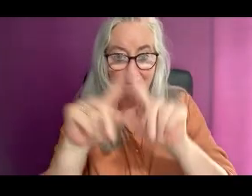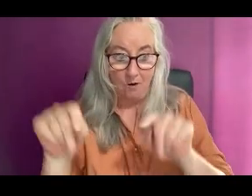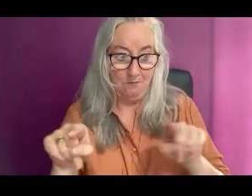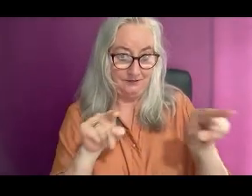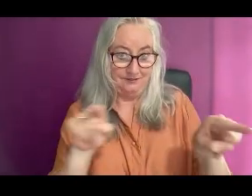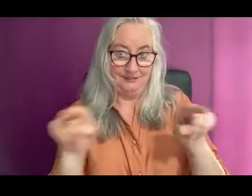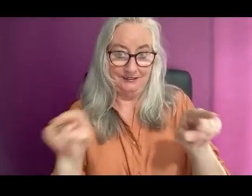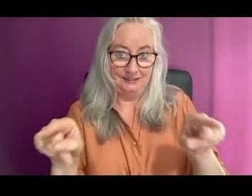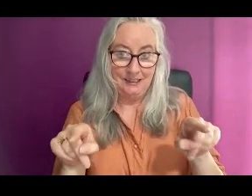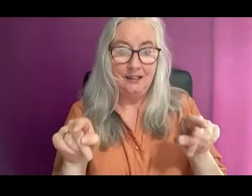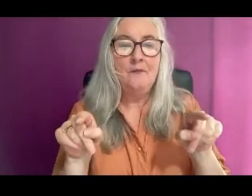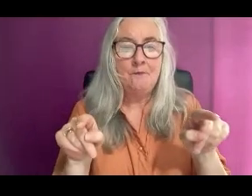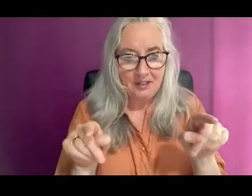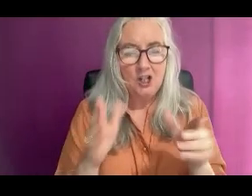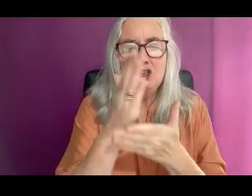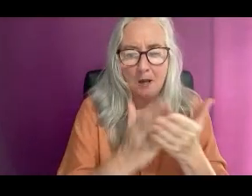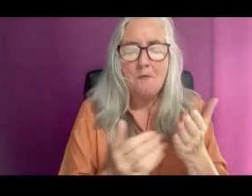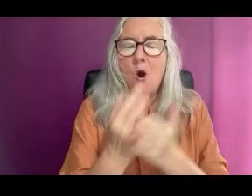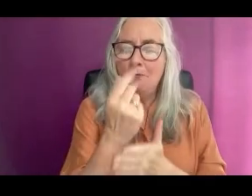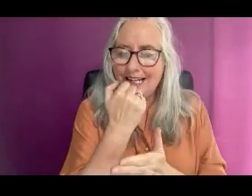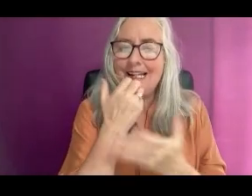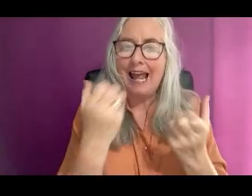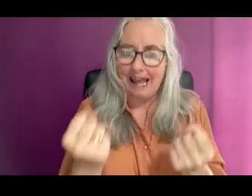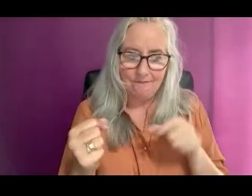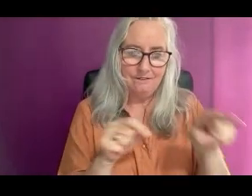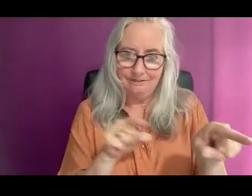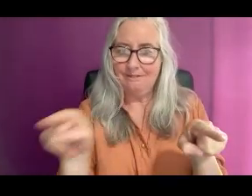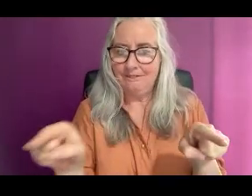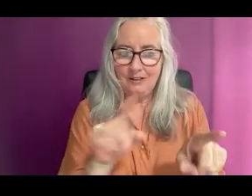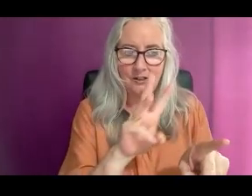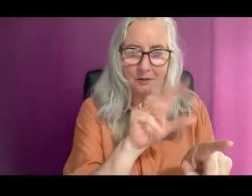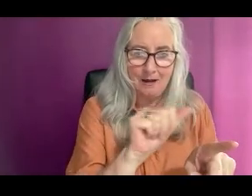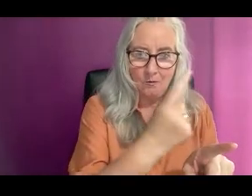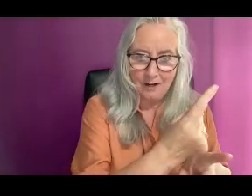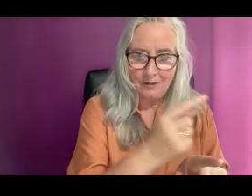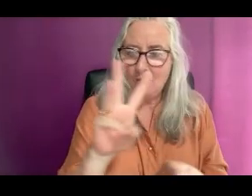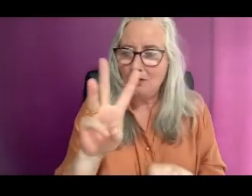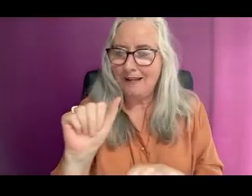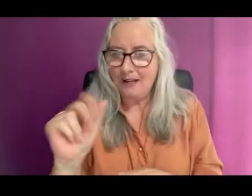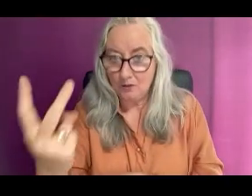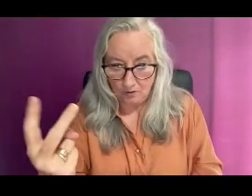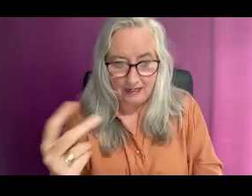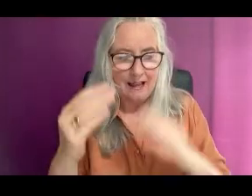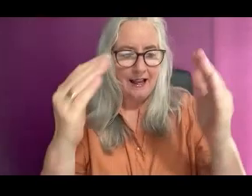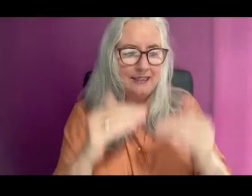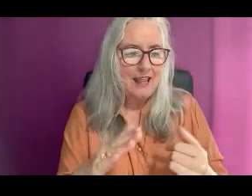been some updates there. Again, I'll go through that. And then the last one there is